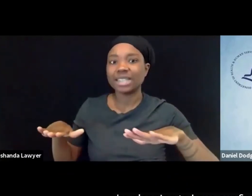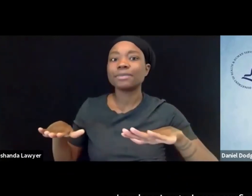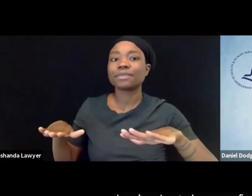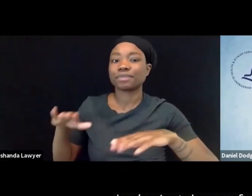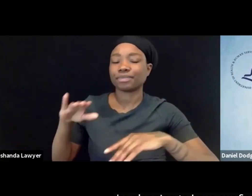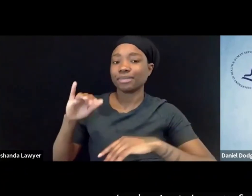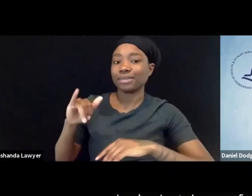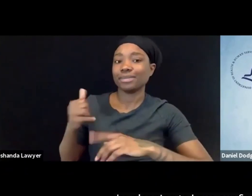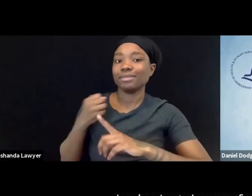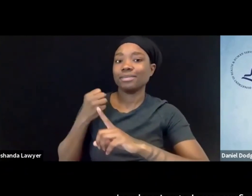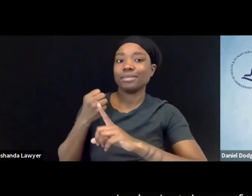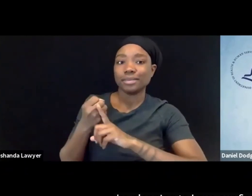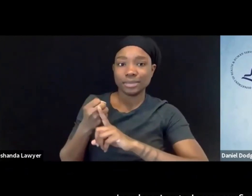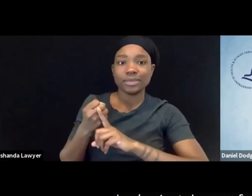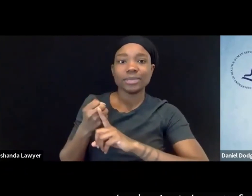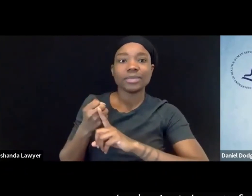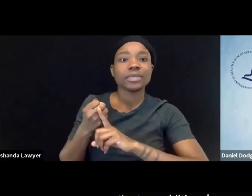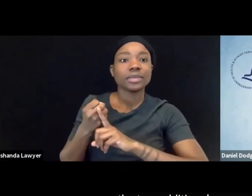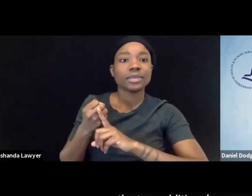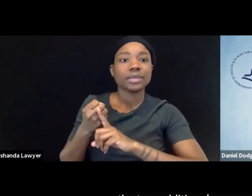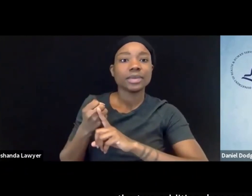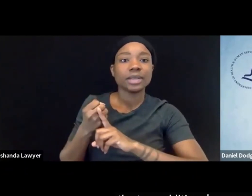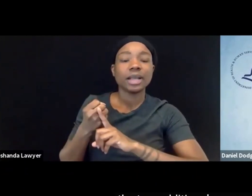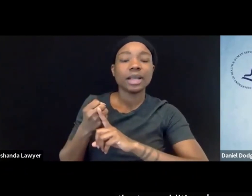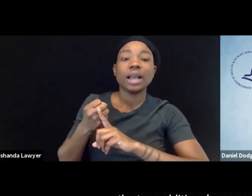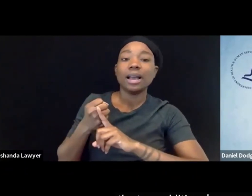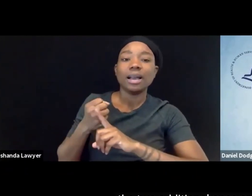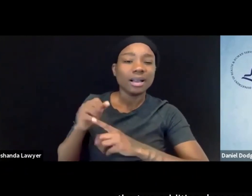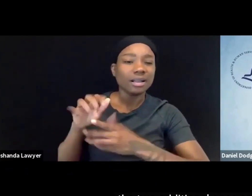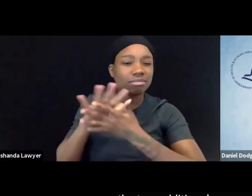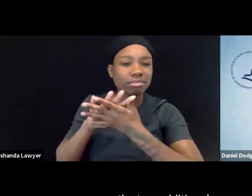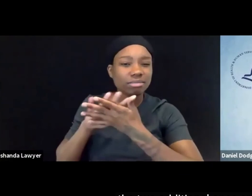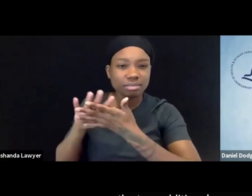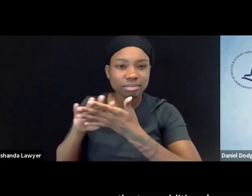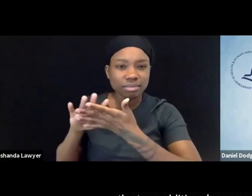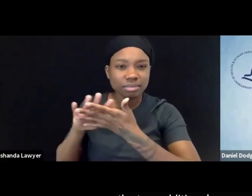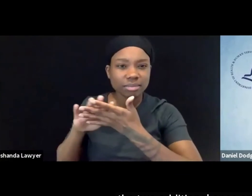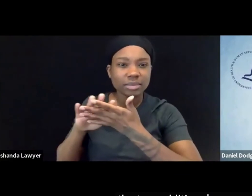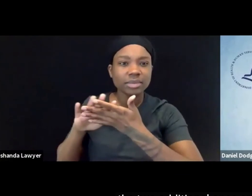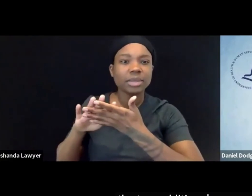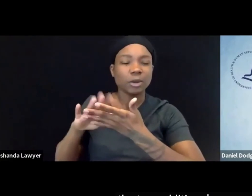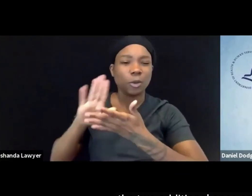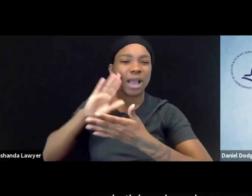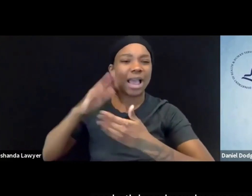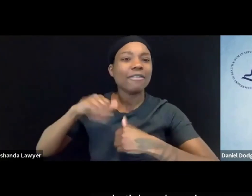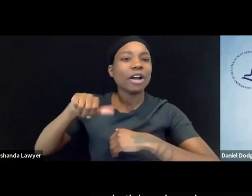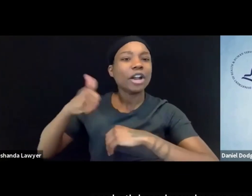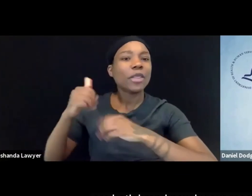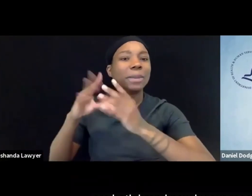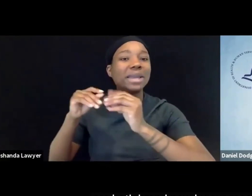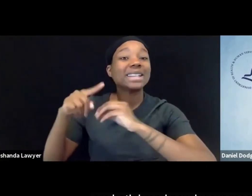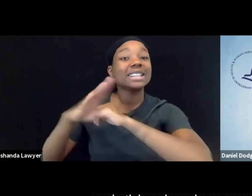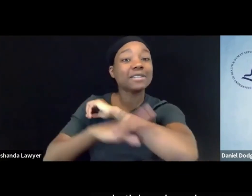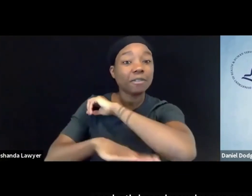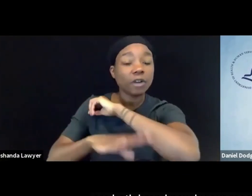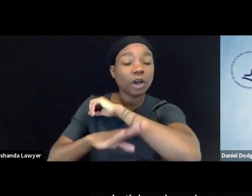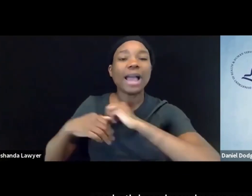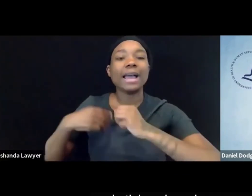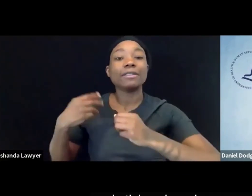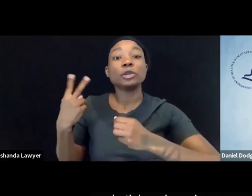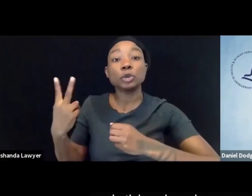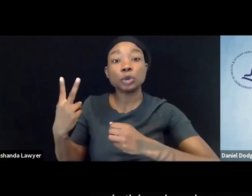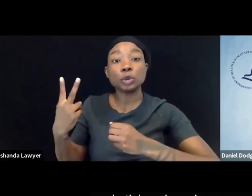have our first meeting this fall. And then the two additional ones on disability and on aging that are both brand new by our most